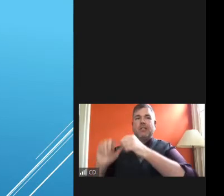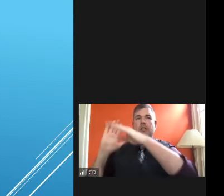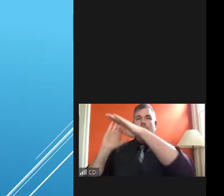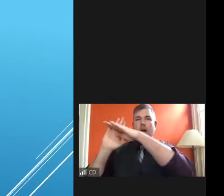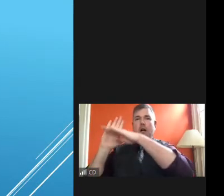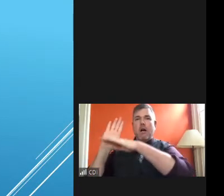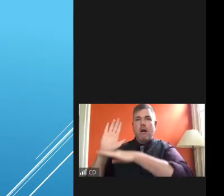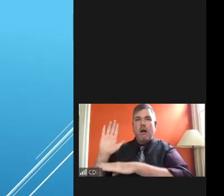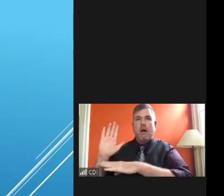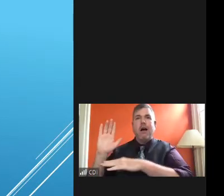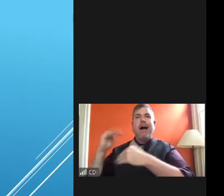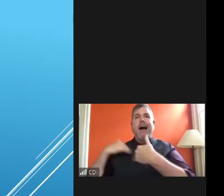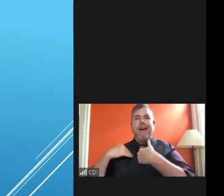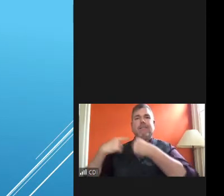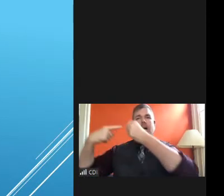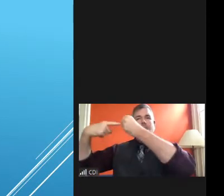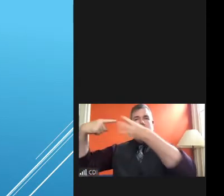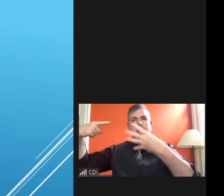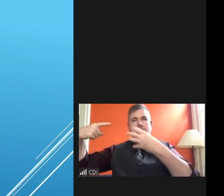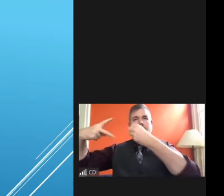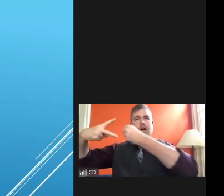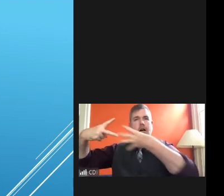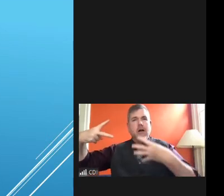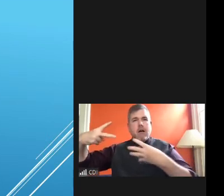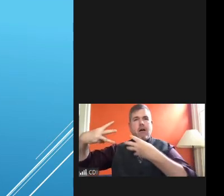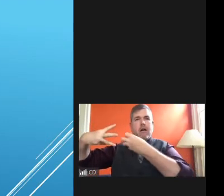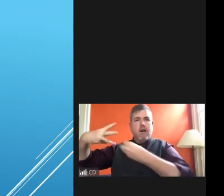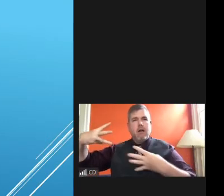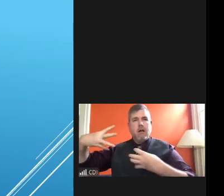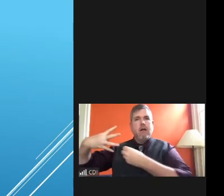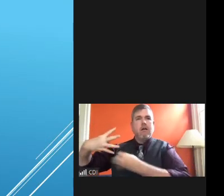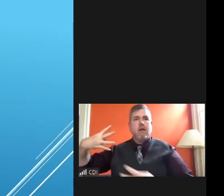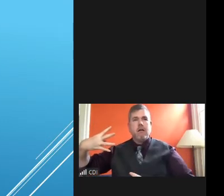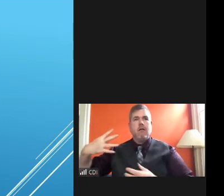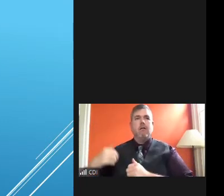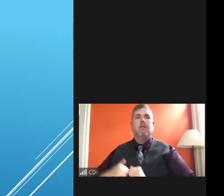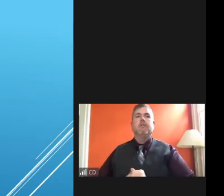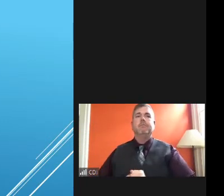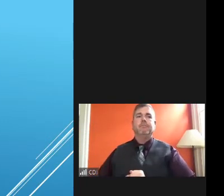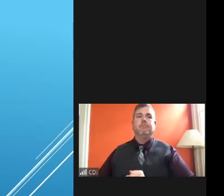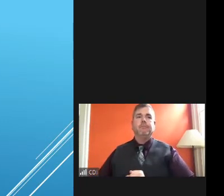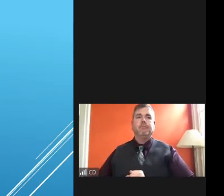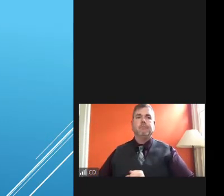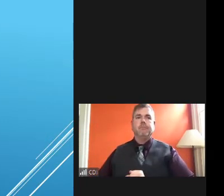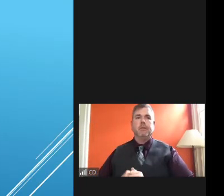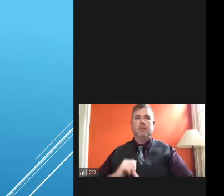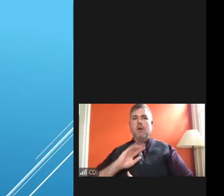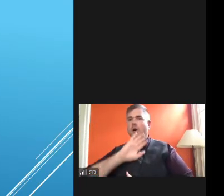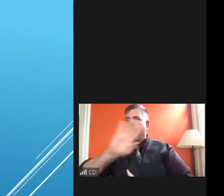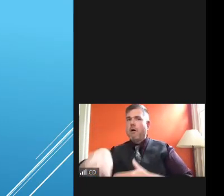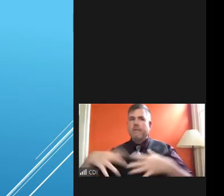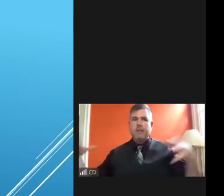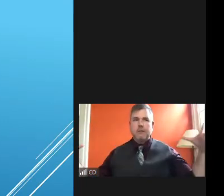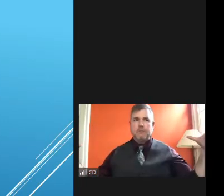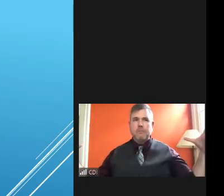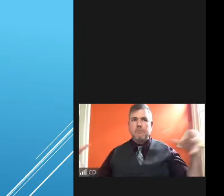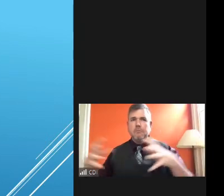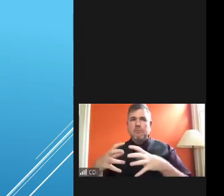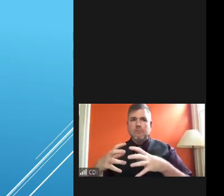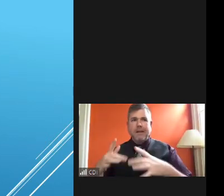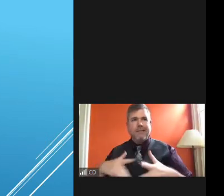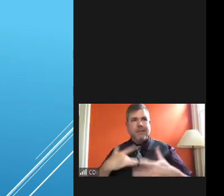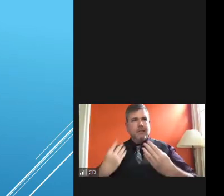got together, and really it was an inspiring effort to see the leadership in our community that came together to figure